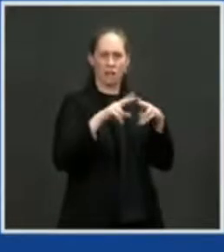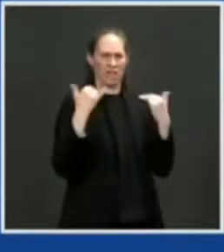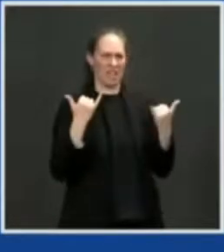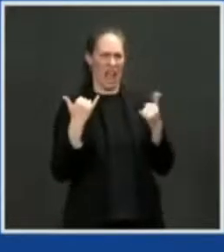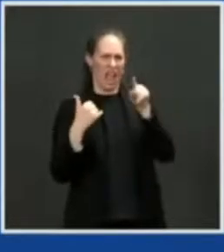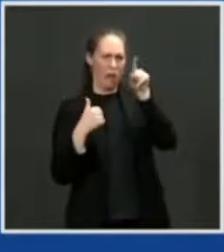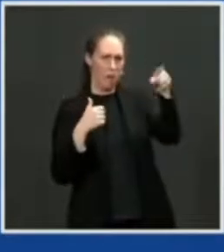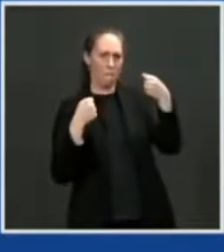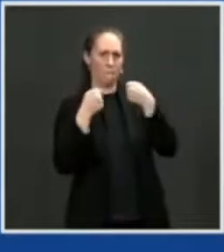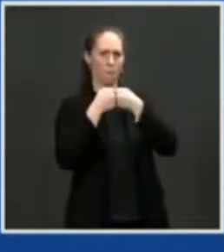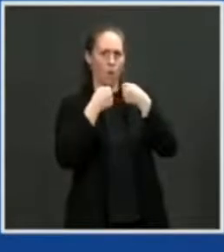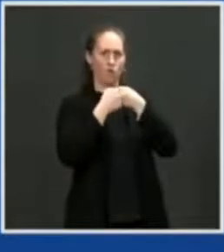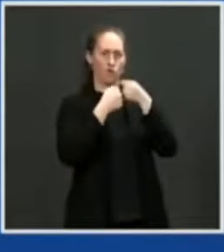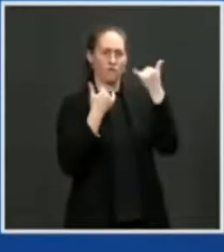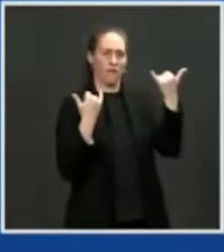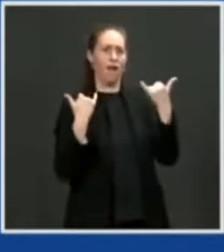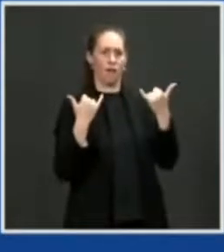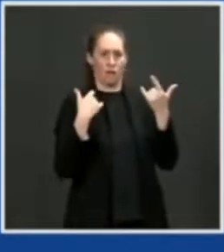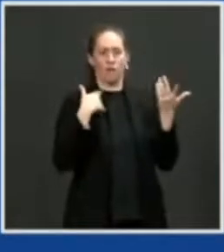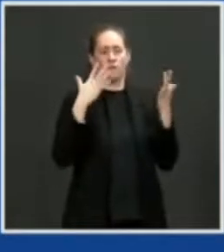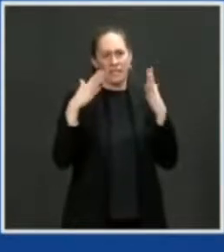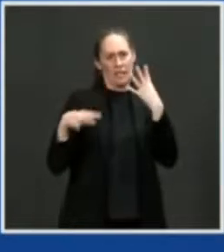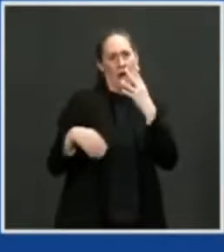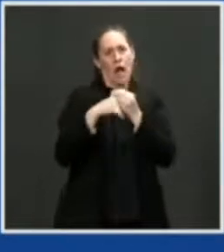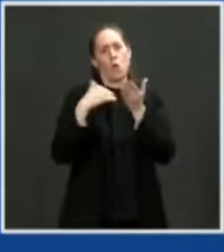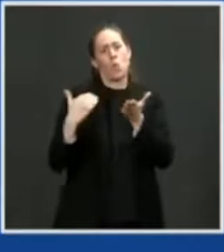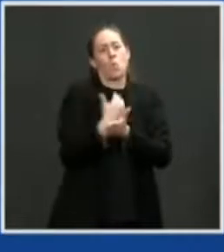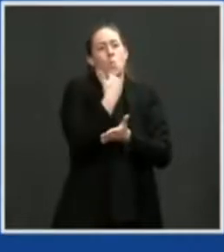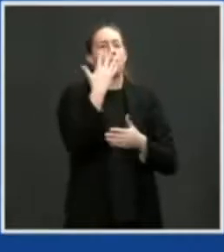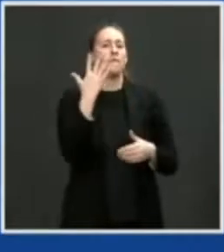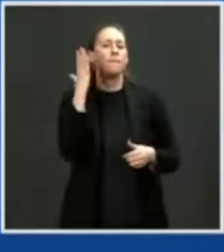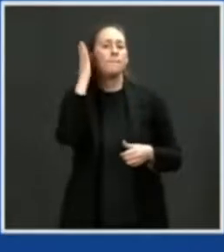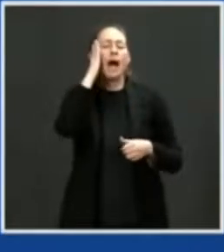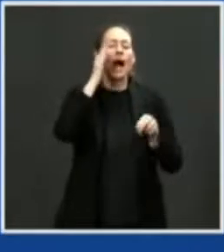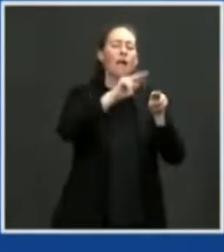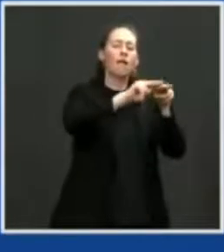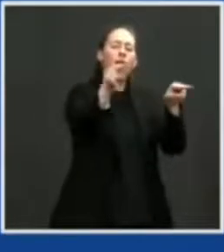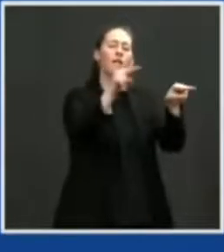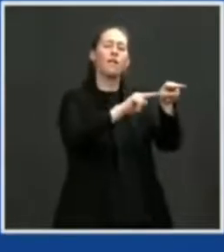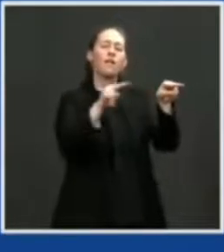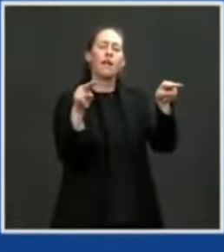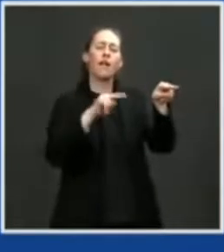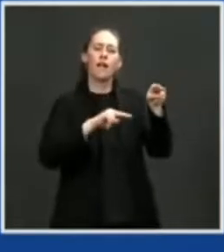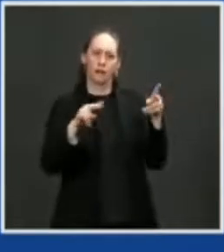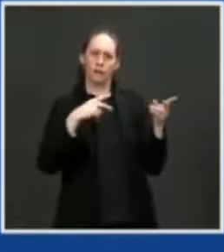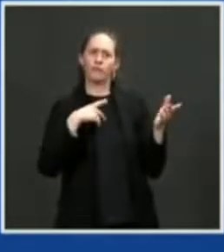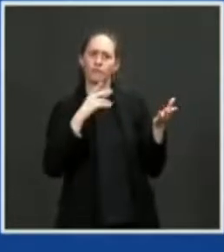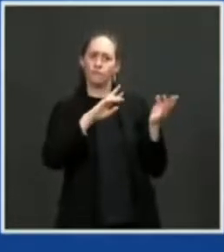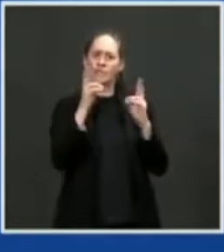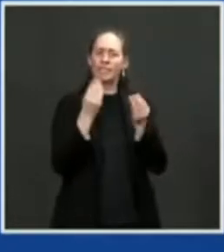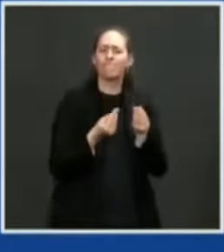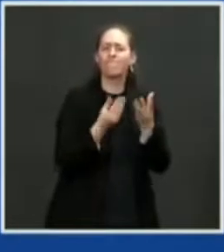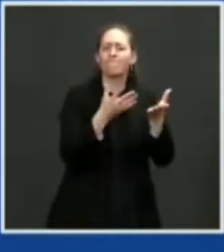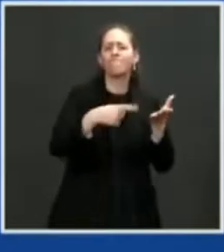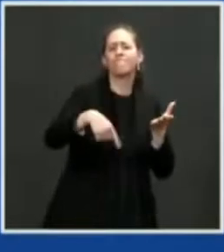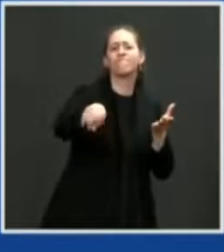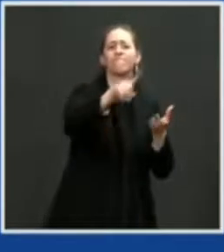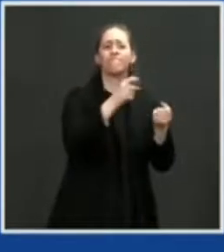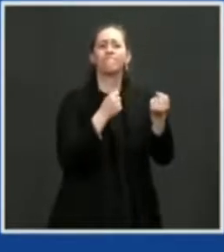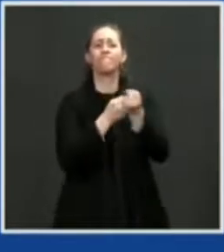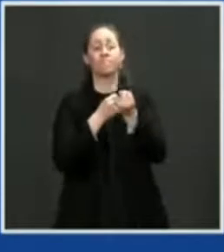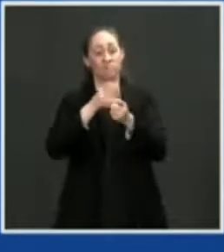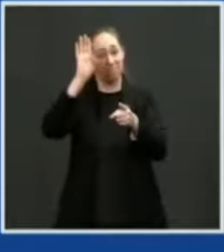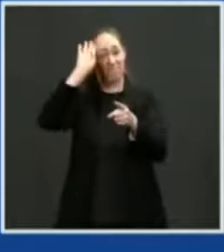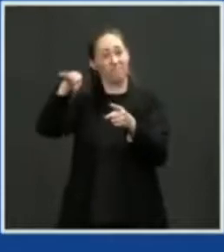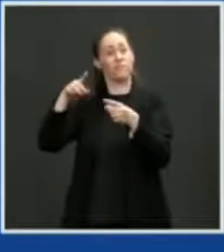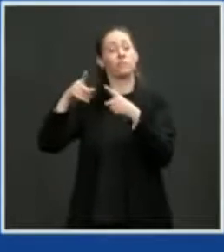building back up the capacity. Build it back better. That should have been maintained and built upon. Yeah. That Trump. So more people could come here.